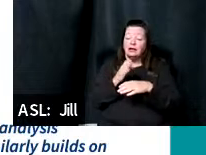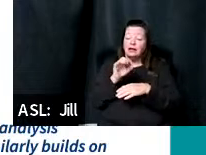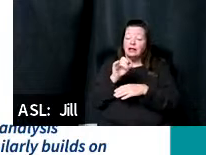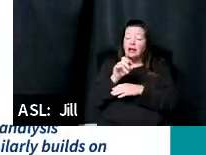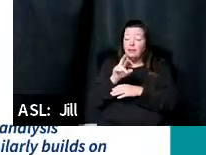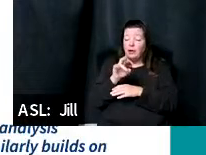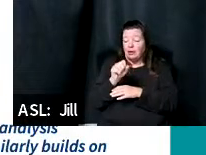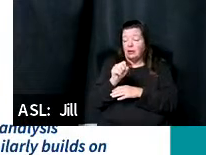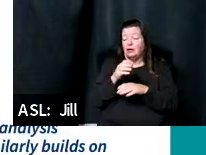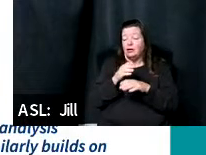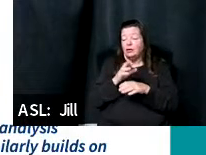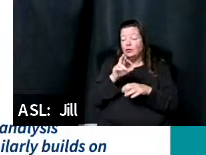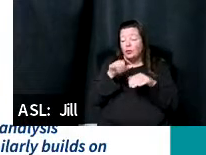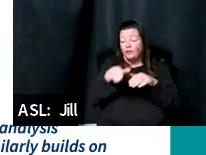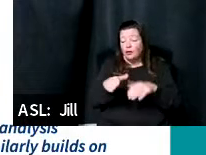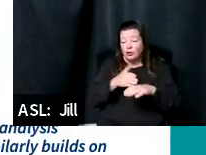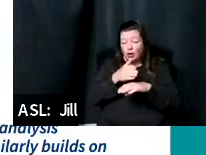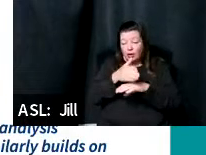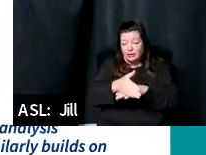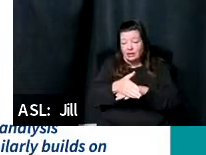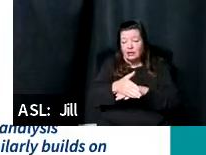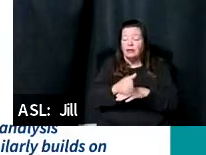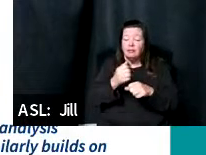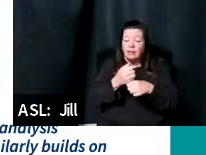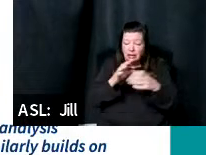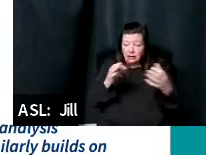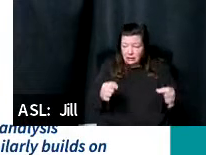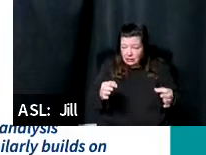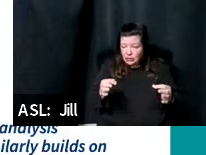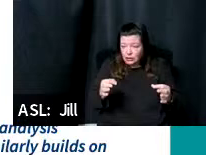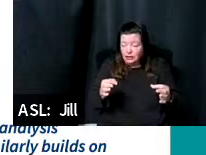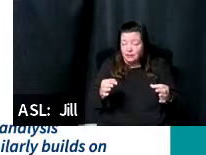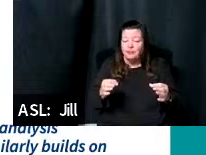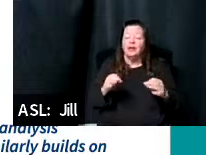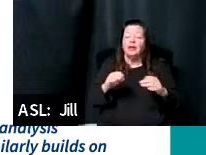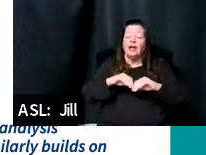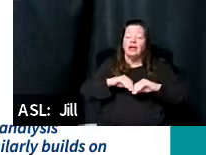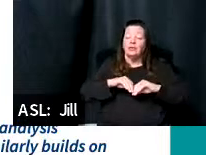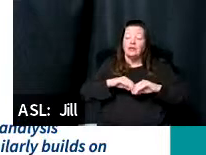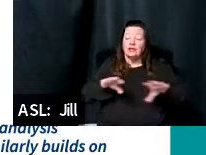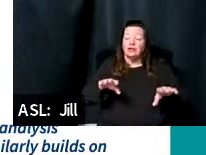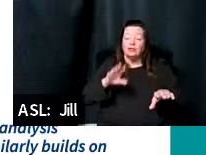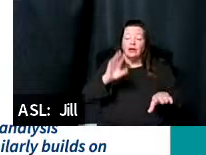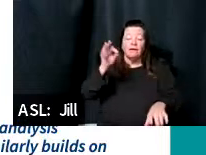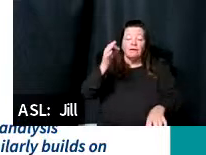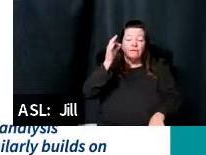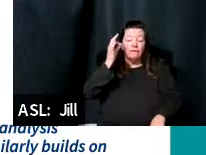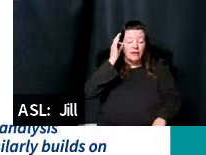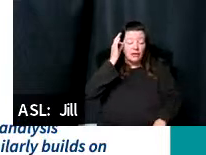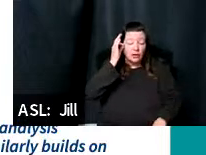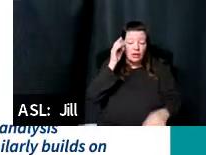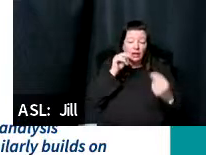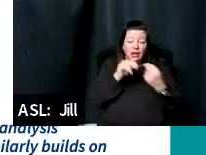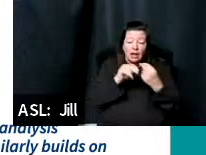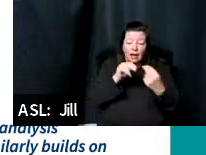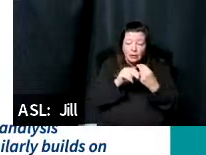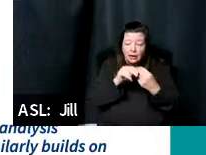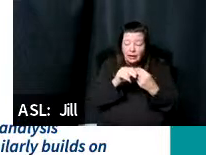impact statement, and a 2011 record of decision was issued by Federal Highways Administration, Federal Transit